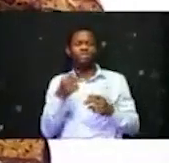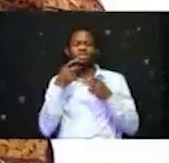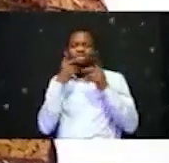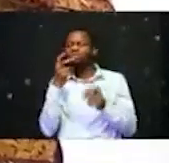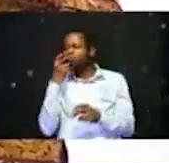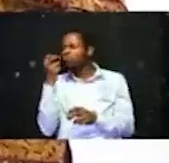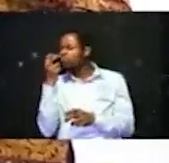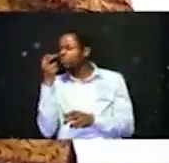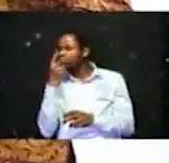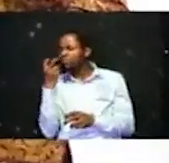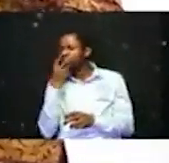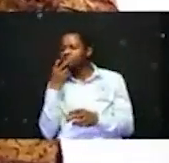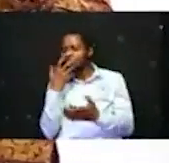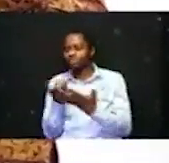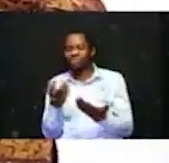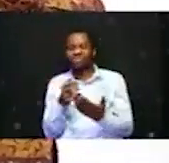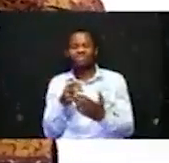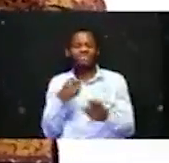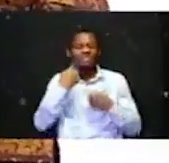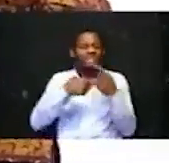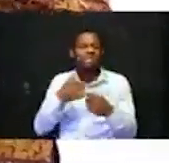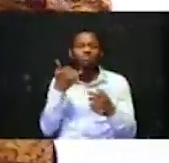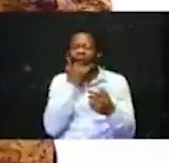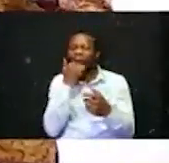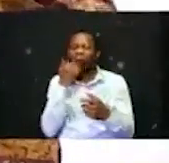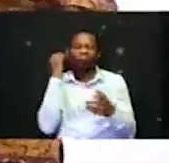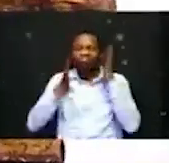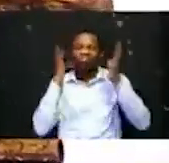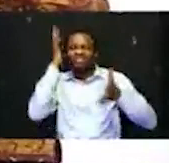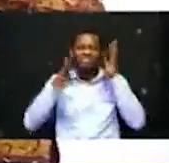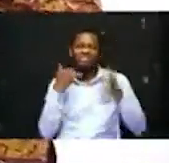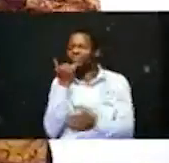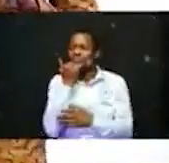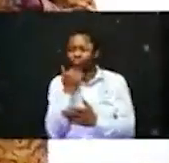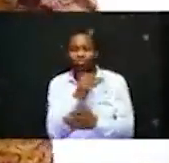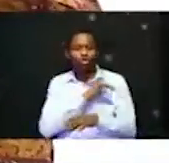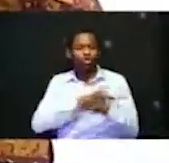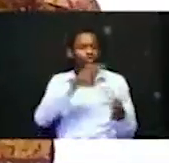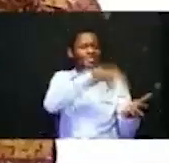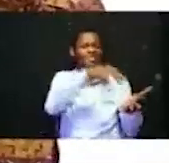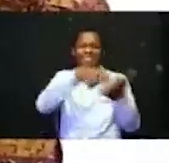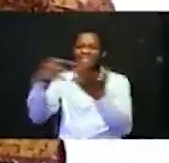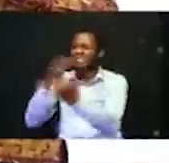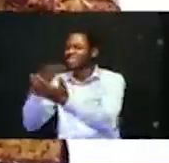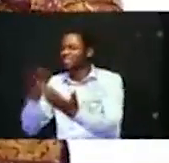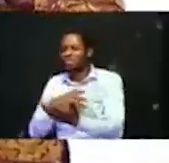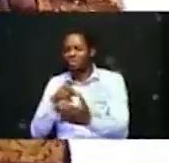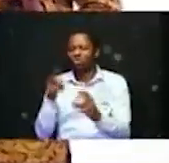Speak well. Don't sit anywhere. Not stand anywhere. Don't walk in